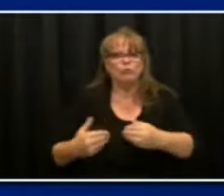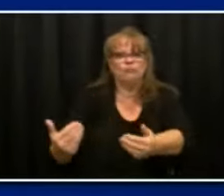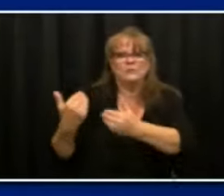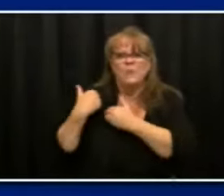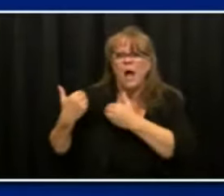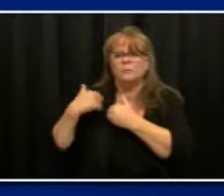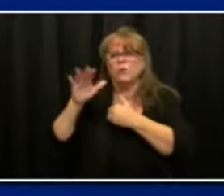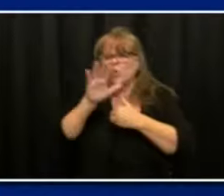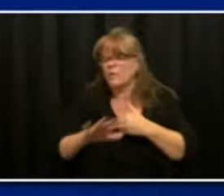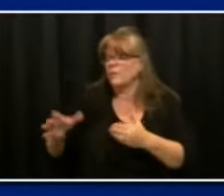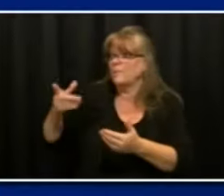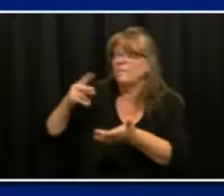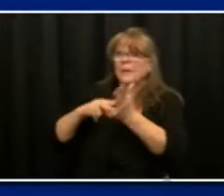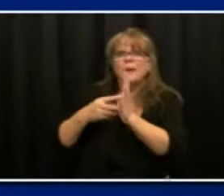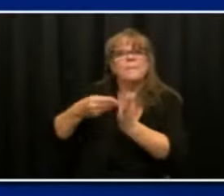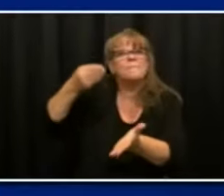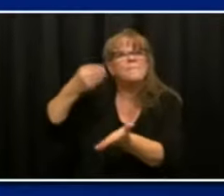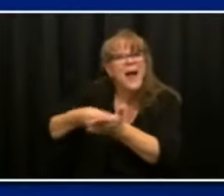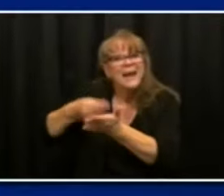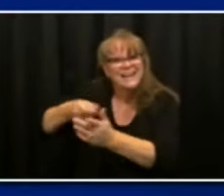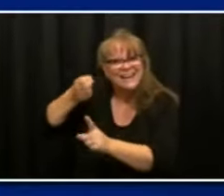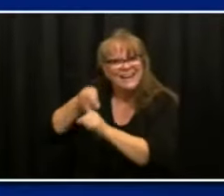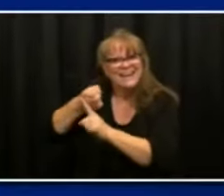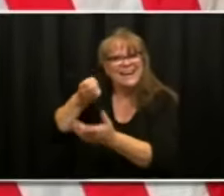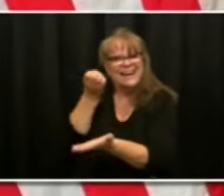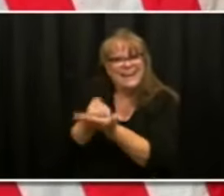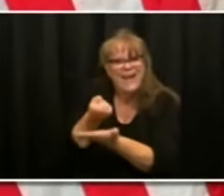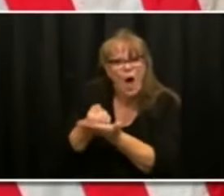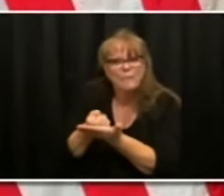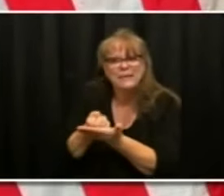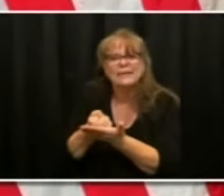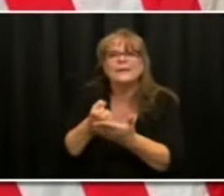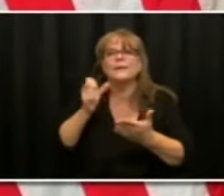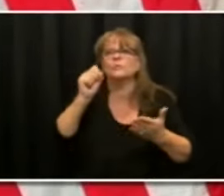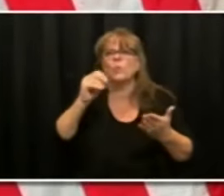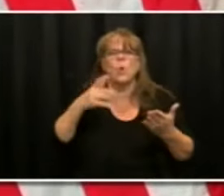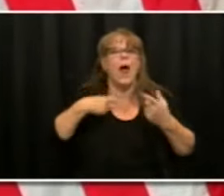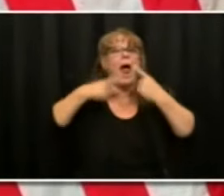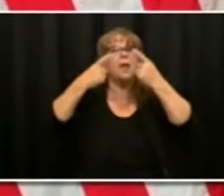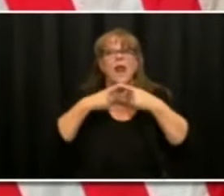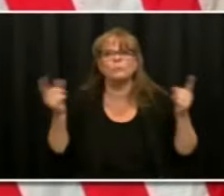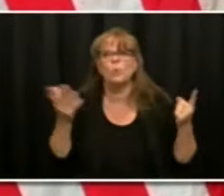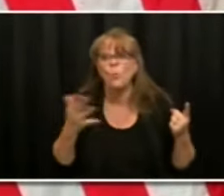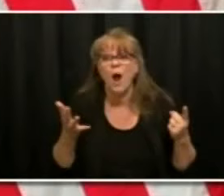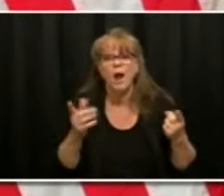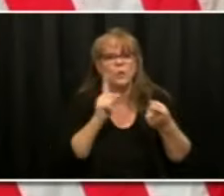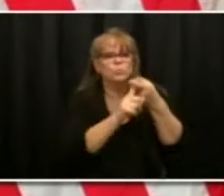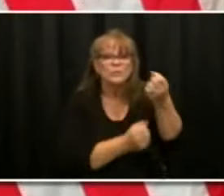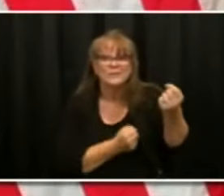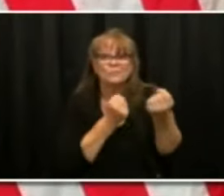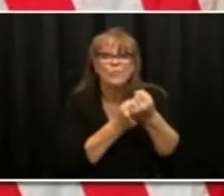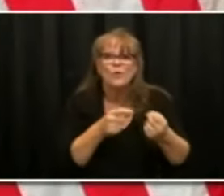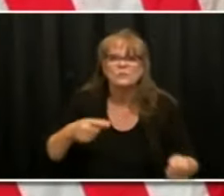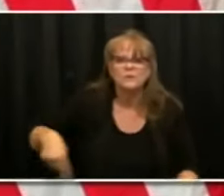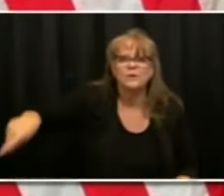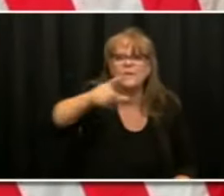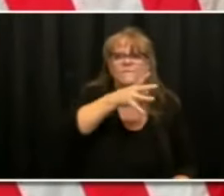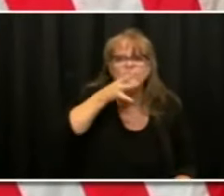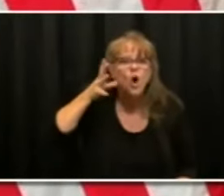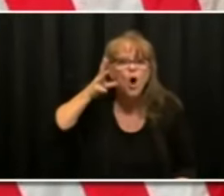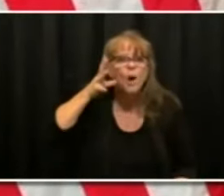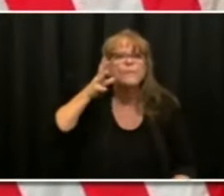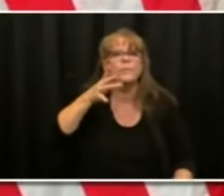and that's our final announcement today. Is very exciting. It means supporting our Colorado farmers and ranchers who are working harder than ever since the